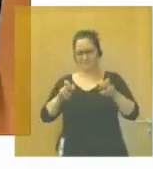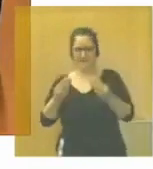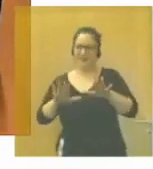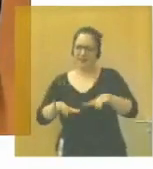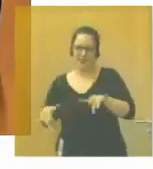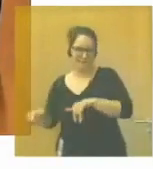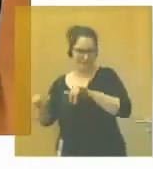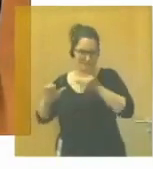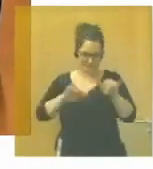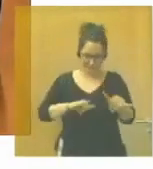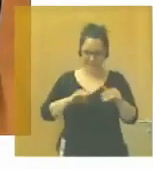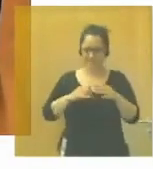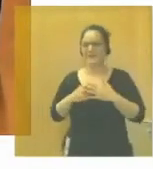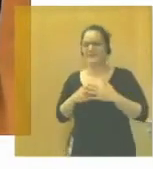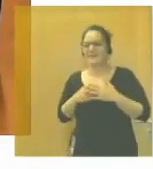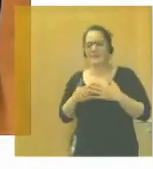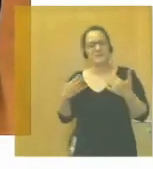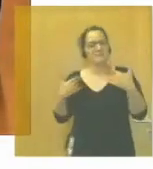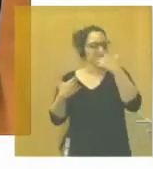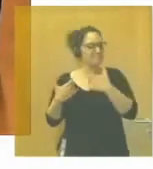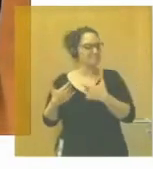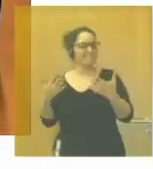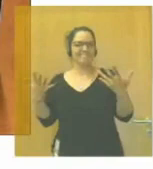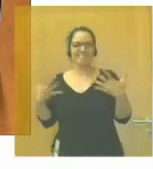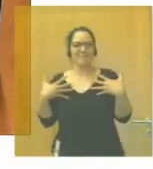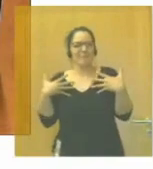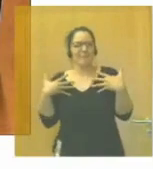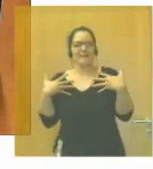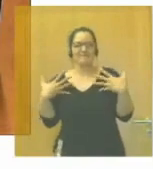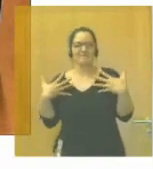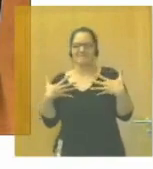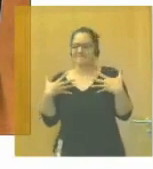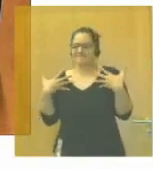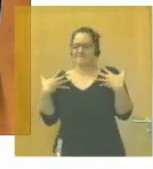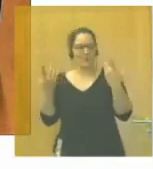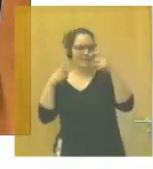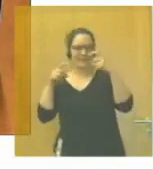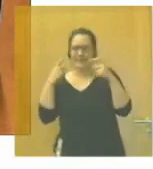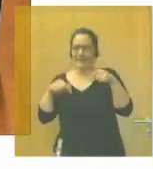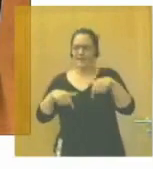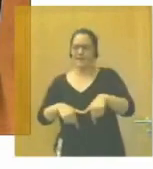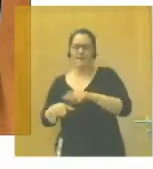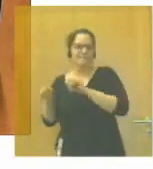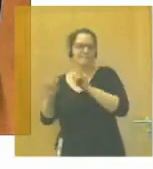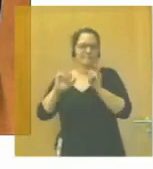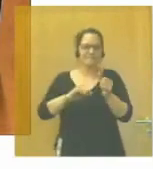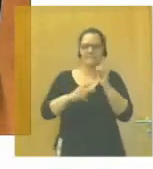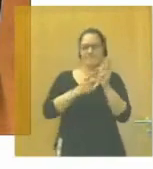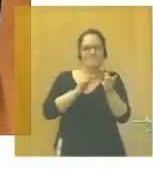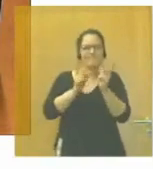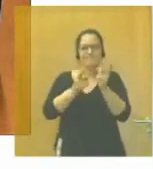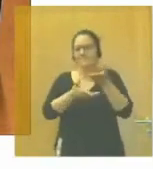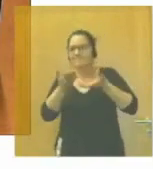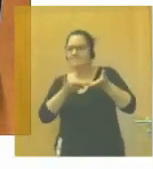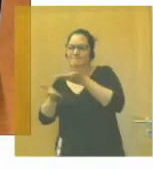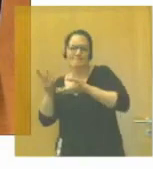And you know what, I feel very inspired. I've learned so much today already and have been sending notes home to my colleagues